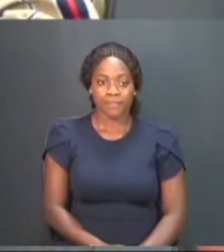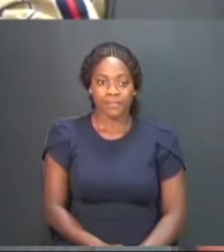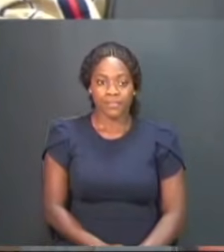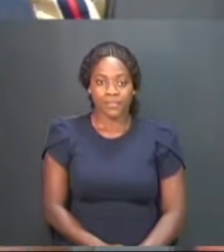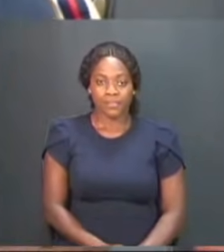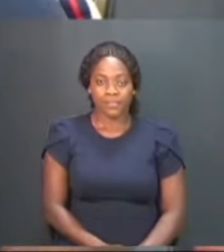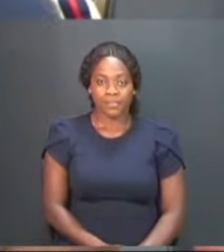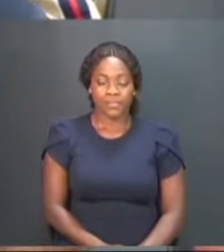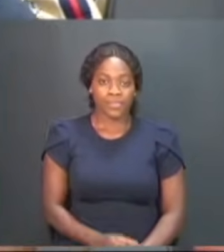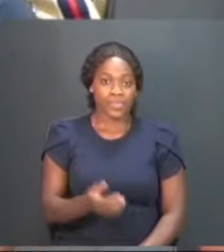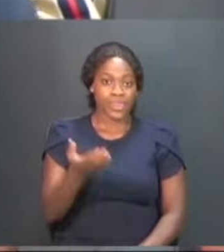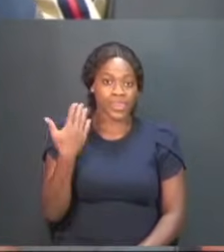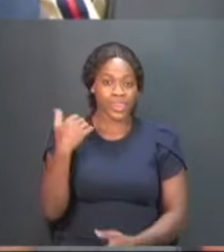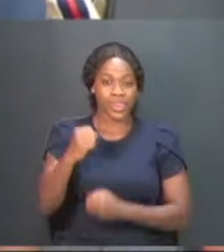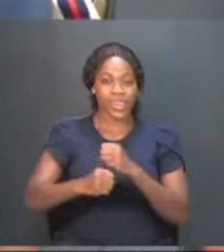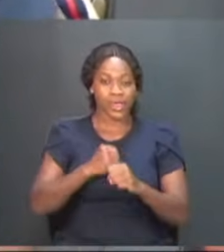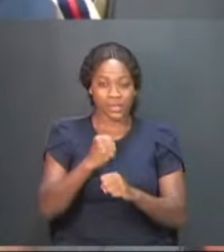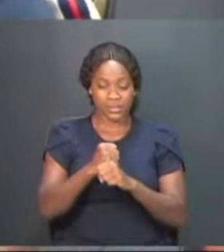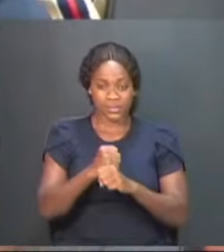Last year,